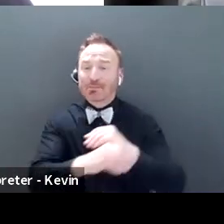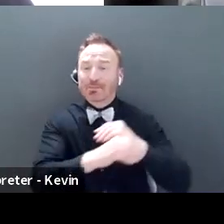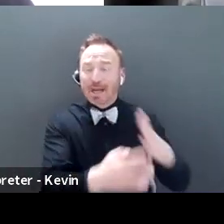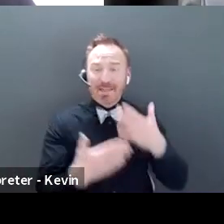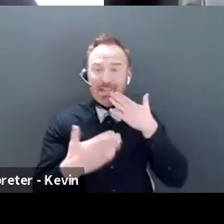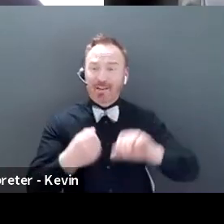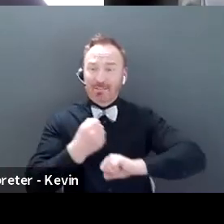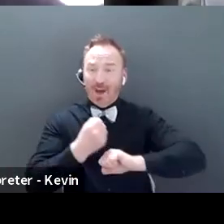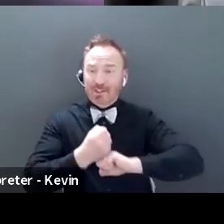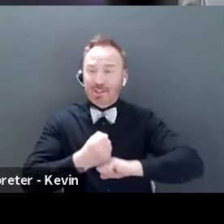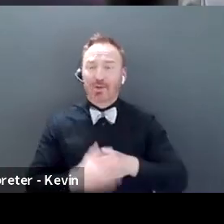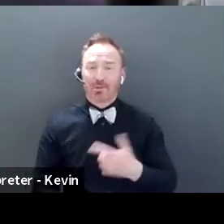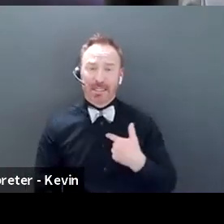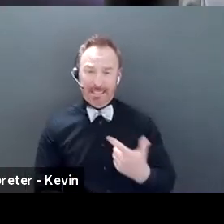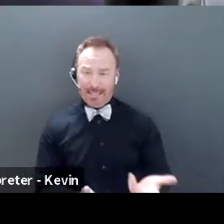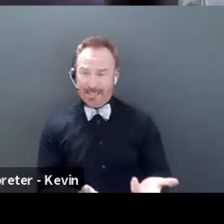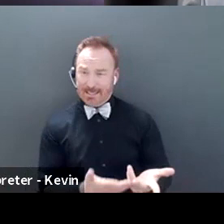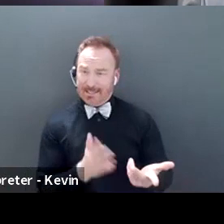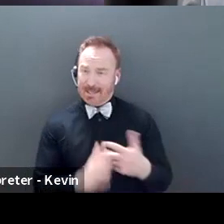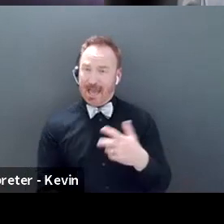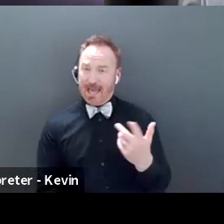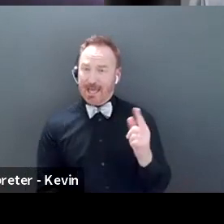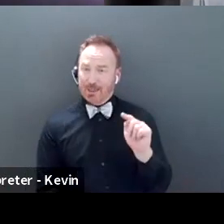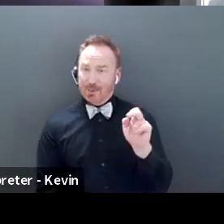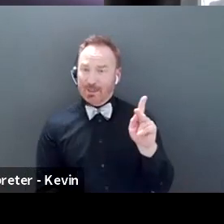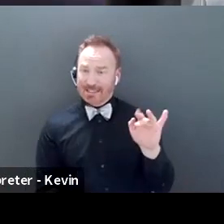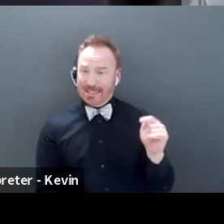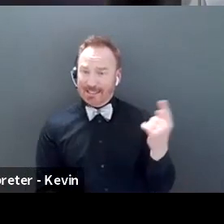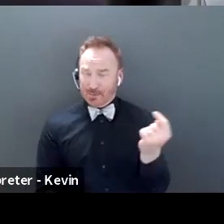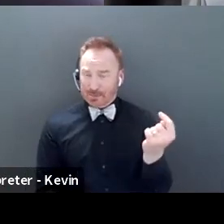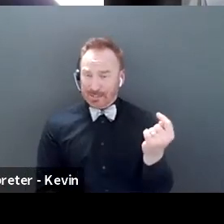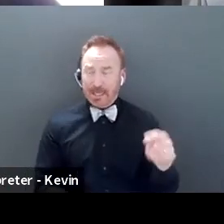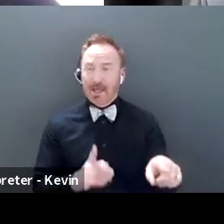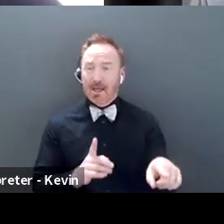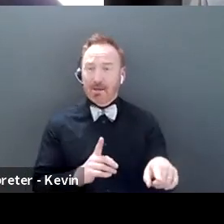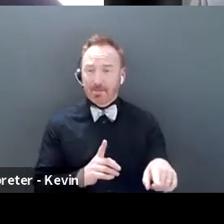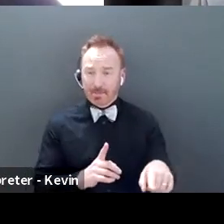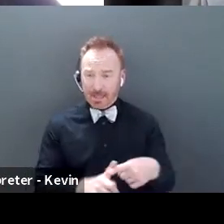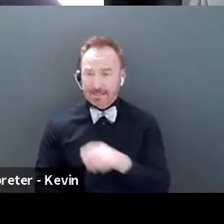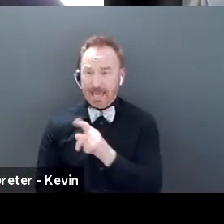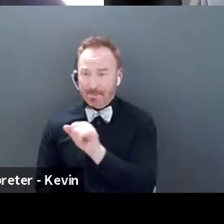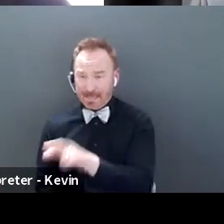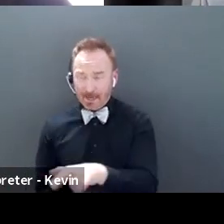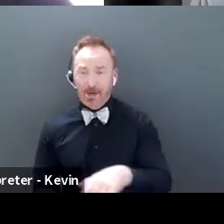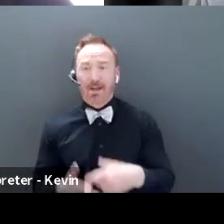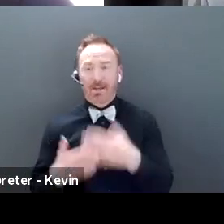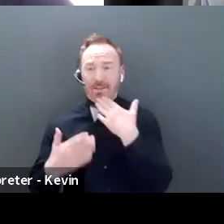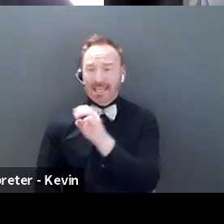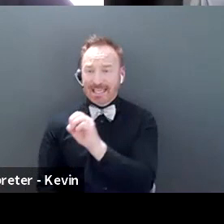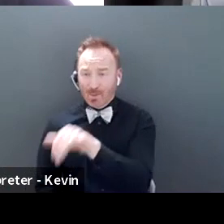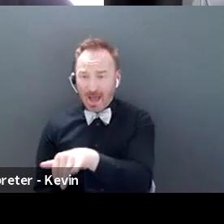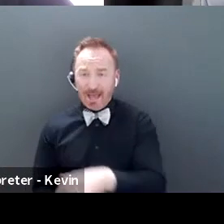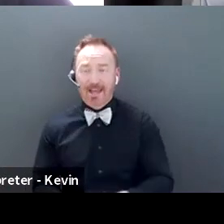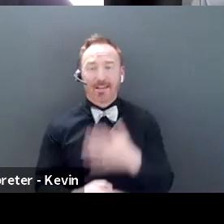sponsors that make our Toolkit Tuesday sessions every month possible. Along the bottom there, big thank you to EY. Big thank you to